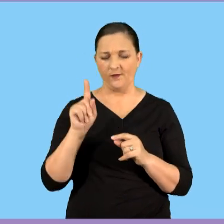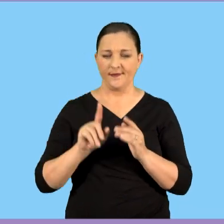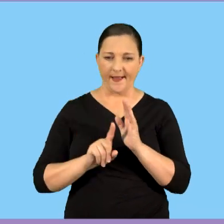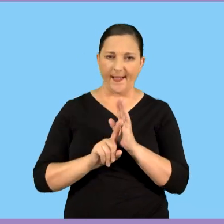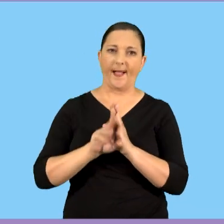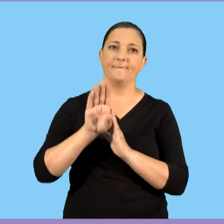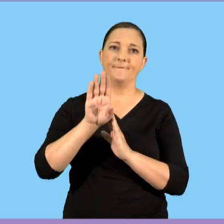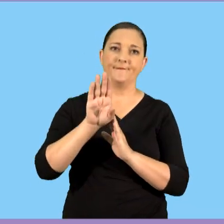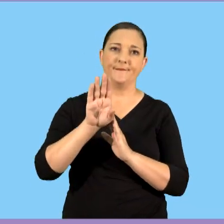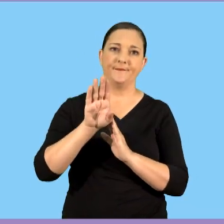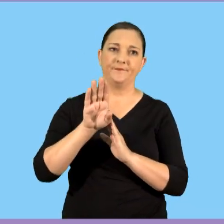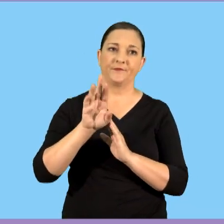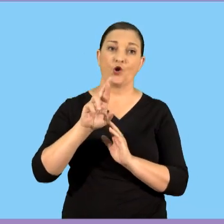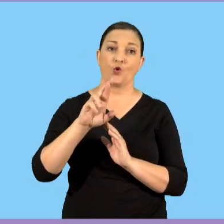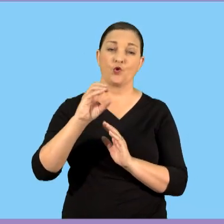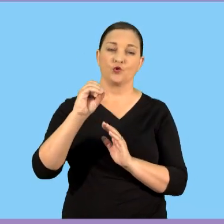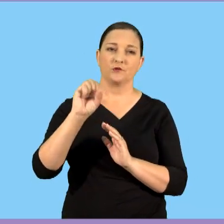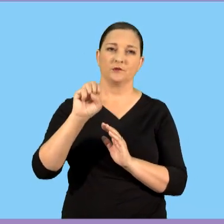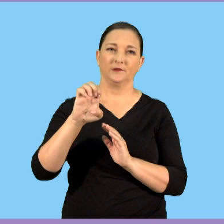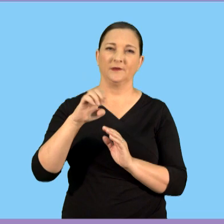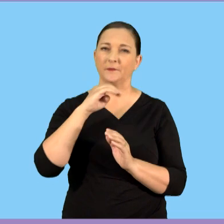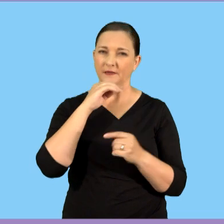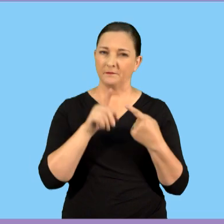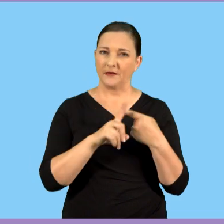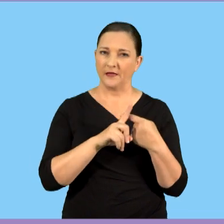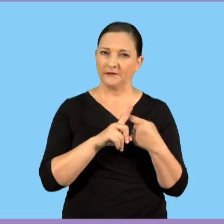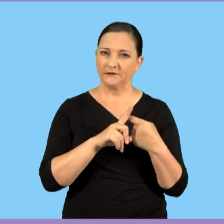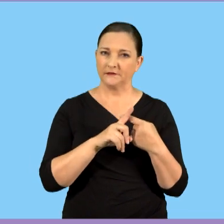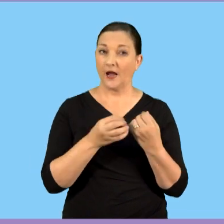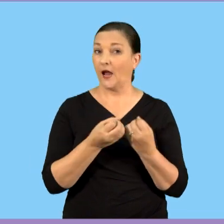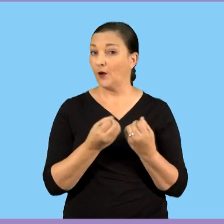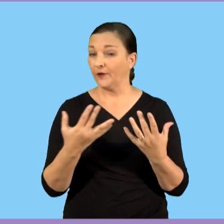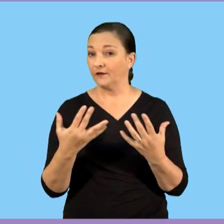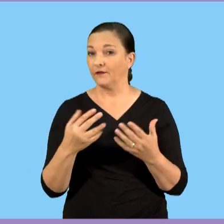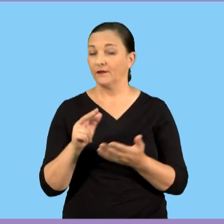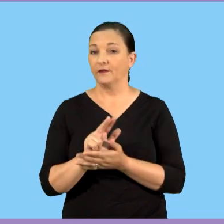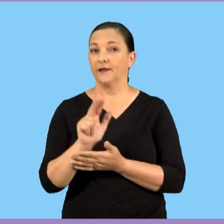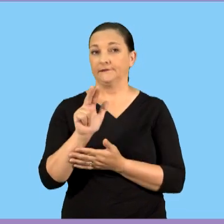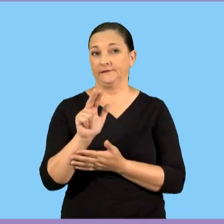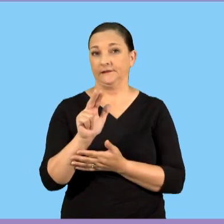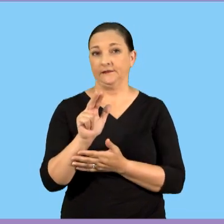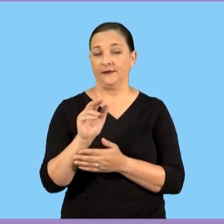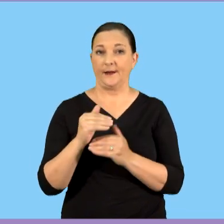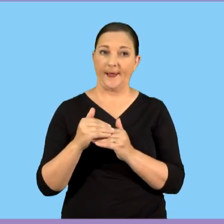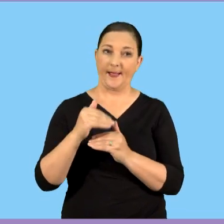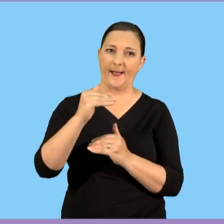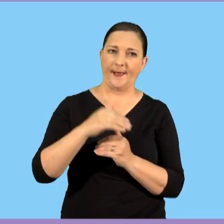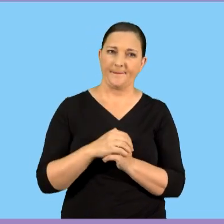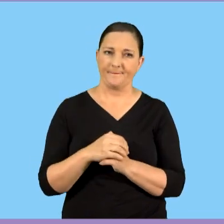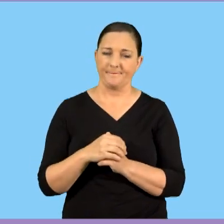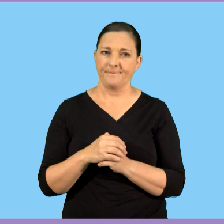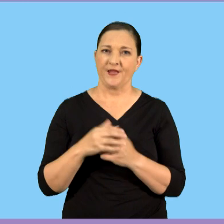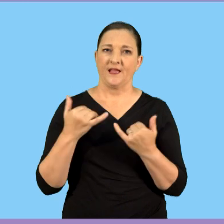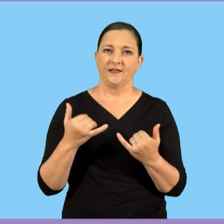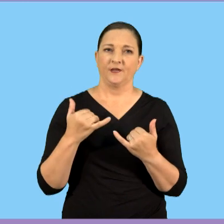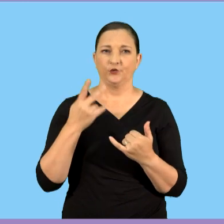Celsius, and because we know it rose, and rising is indicated by a plus, so it rose by how many degrees?